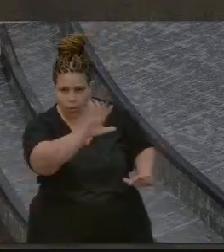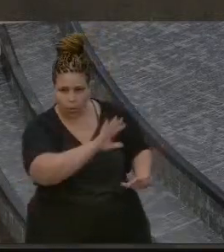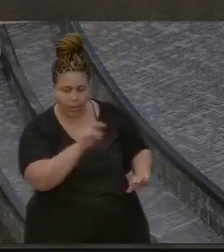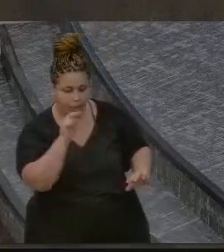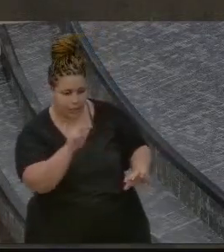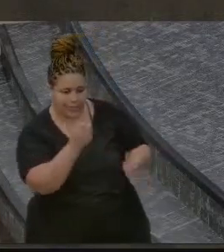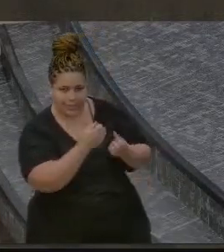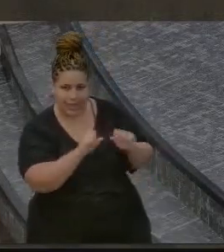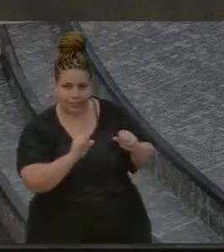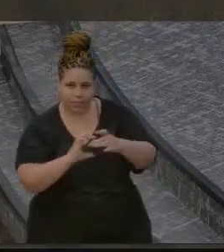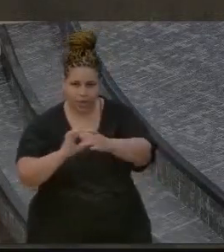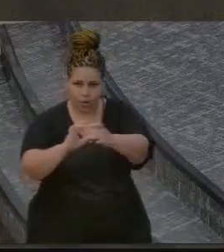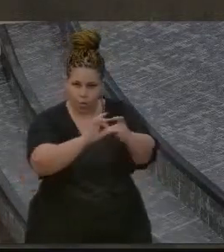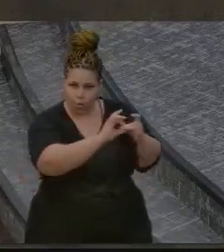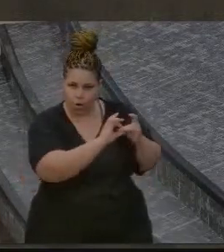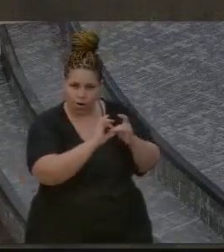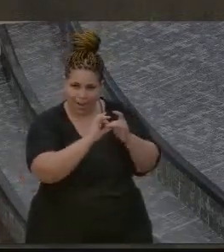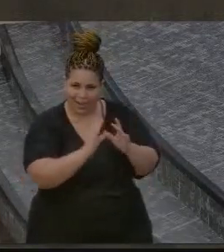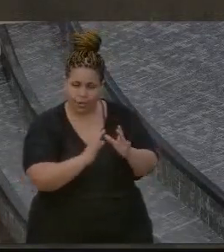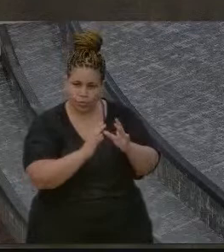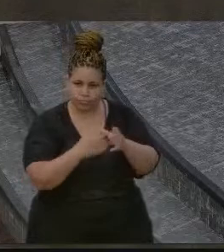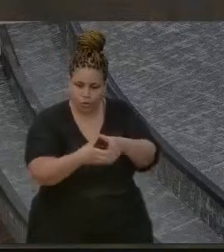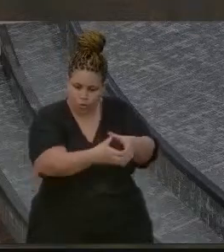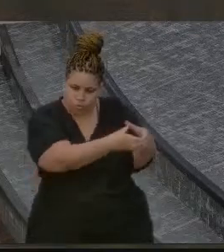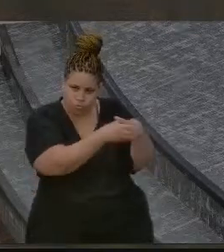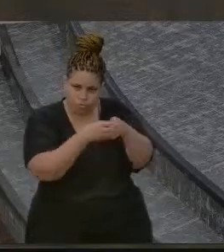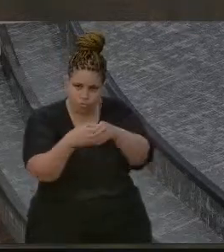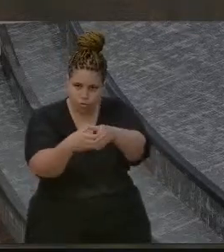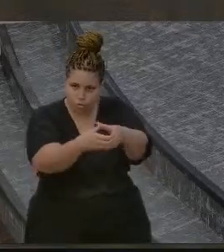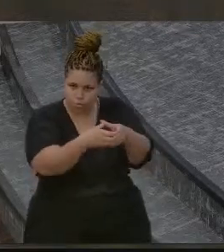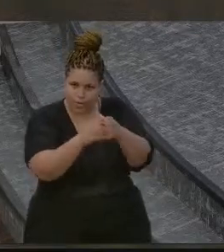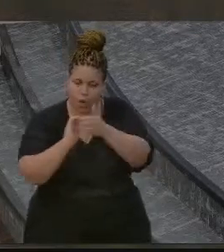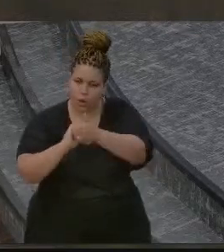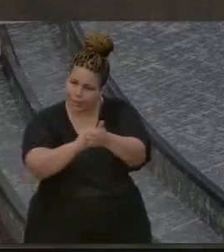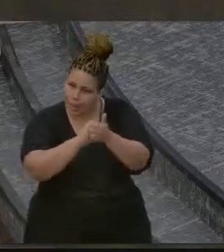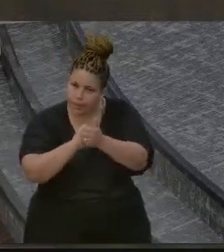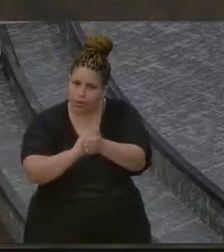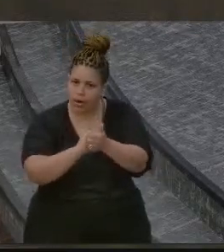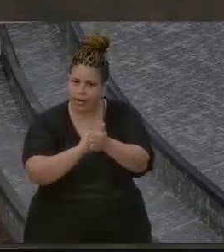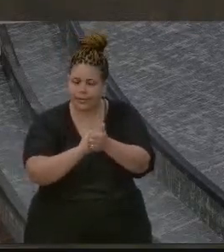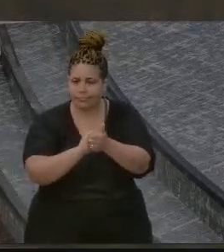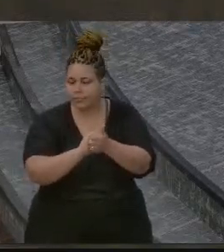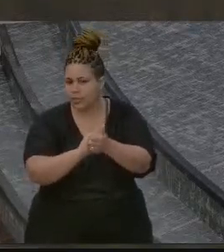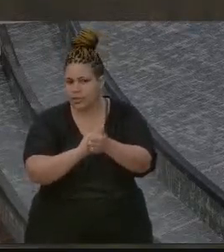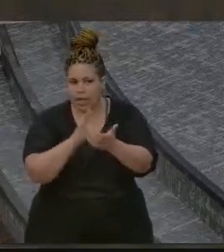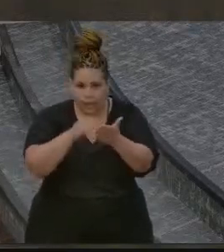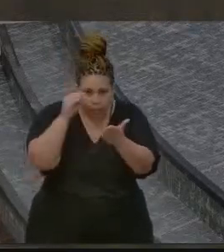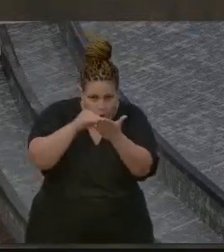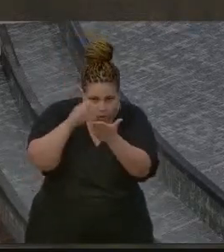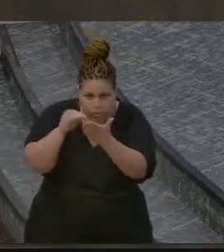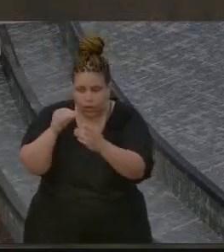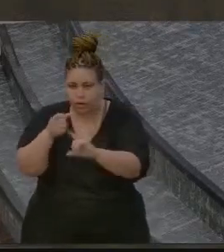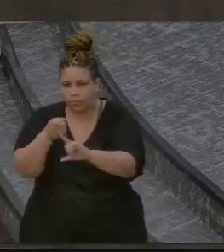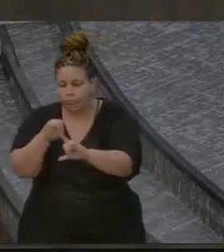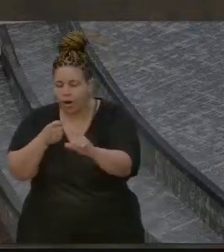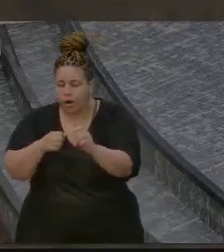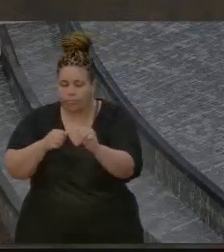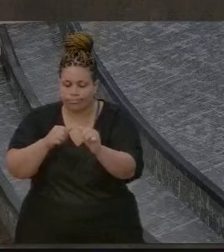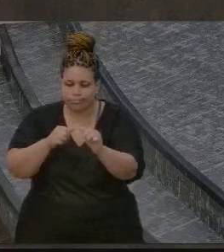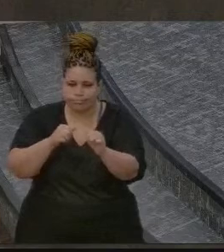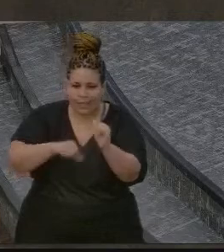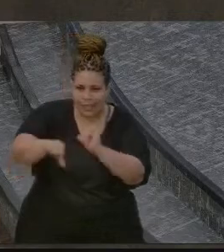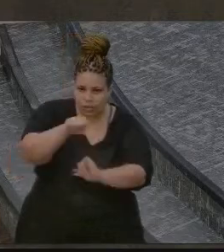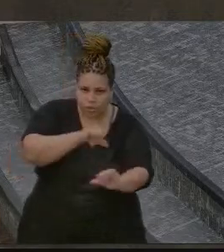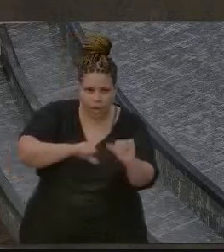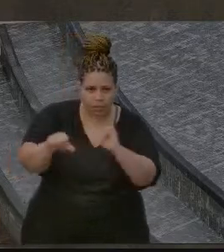where we can collaborate between other districts and just learn from one another about what's working, what's not working. That's